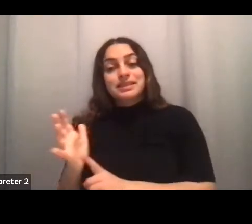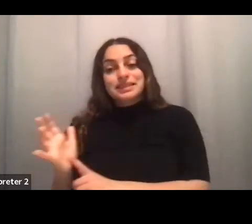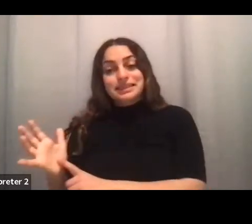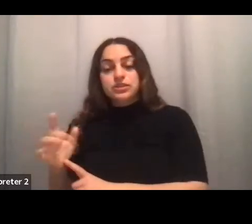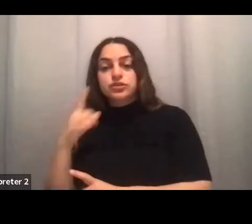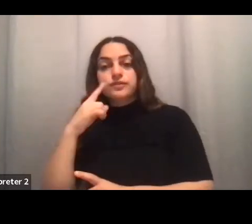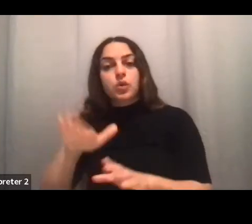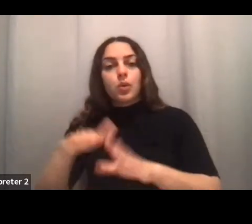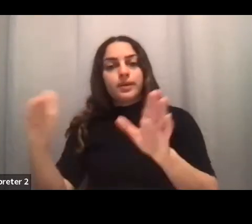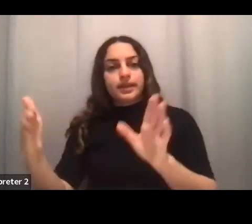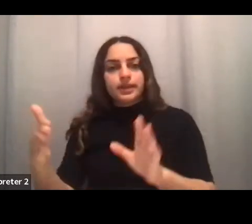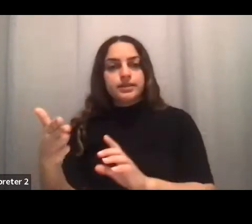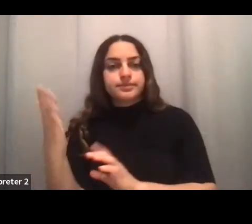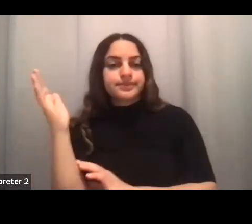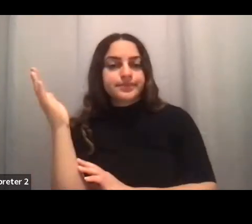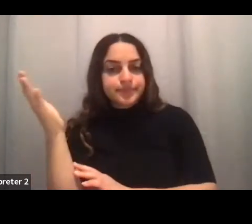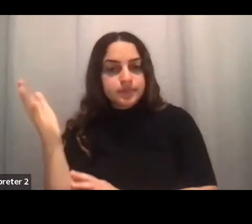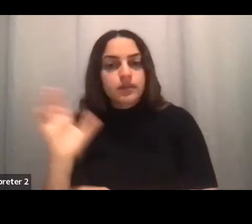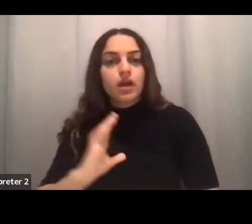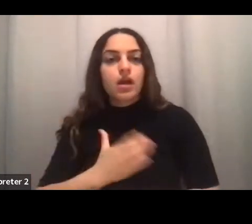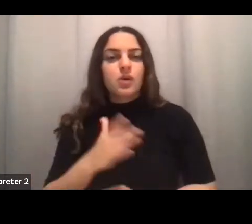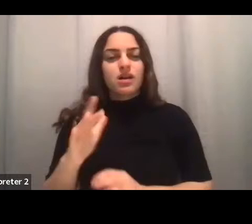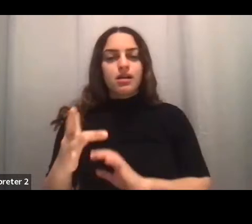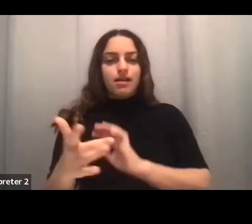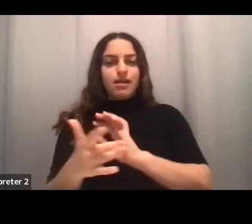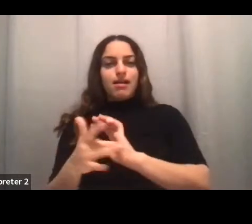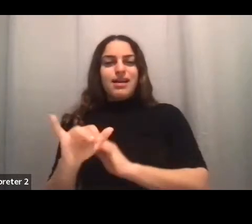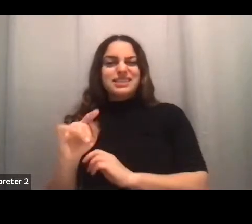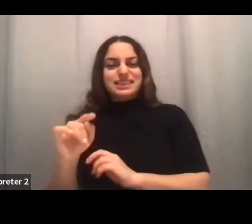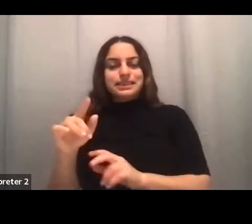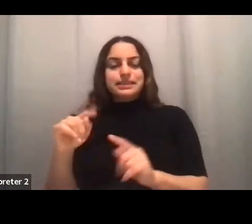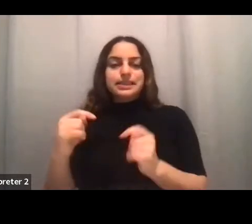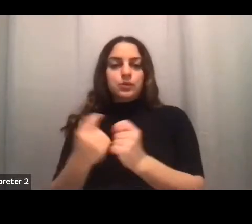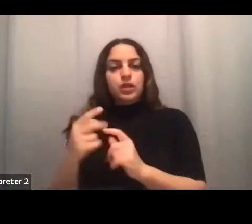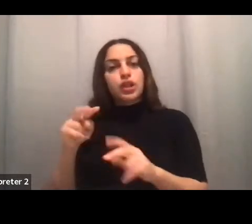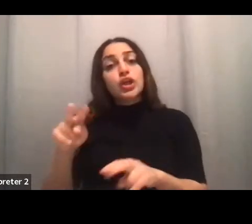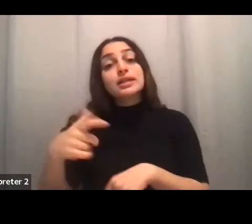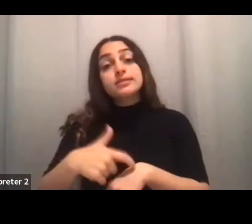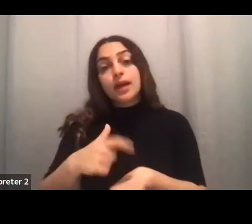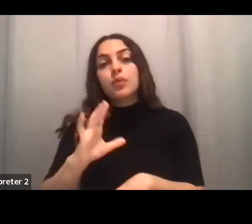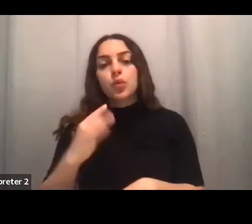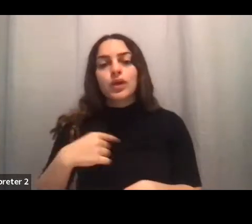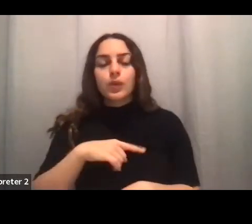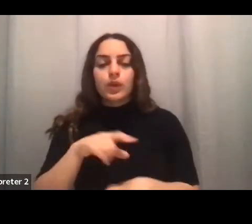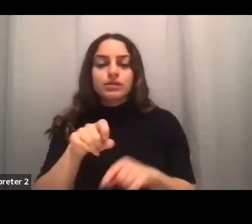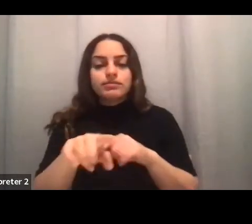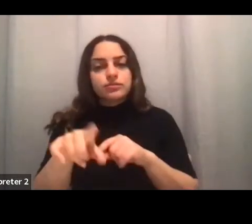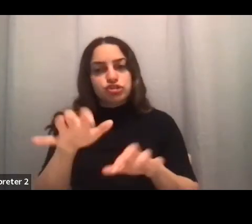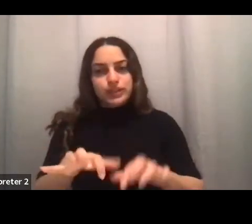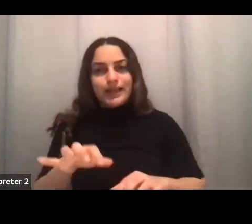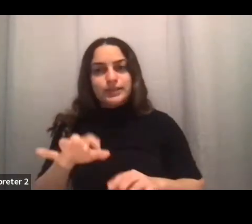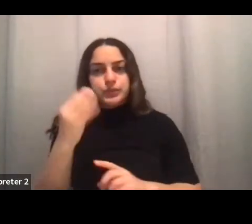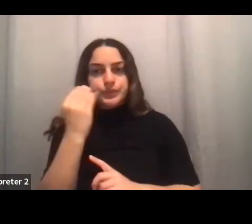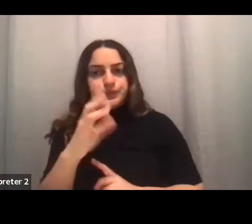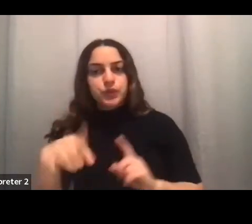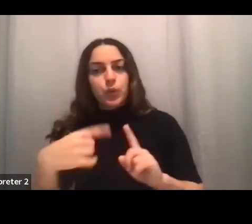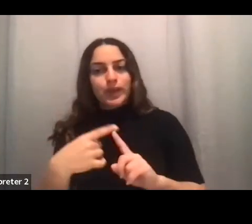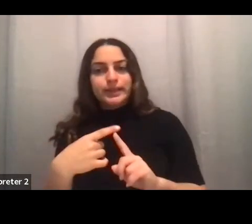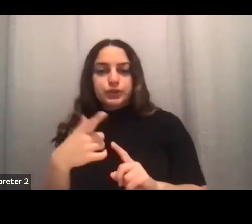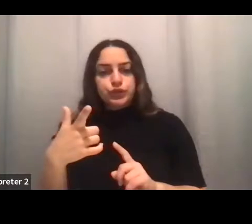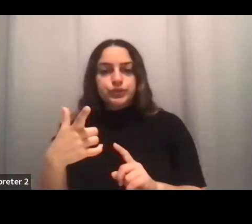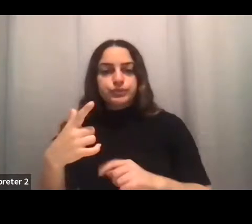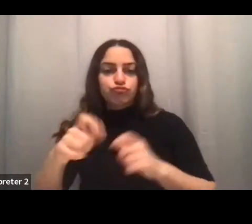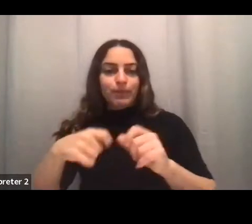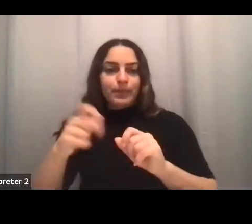remarks our it team will be keeping track of time and will use the chat function to alert you when your time draws to a close